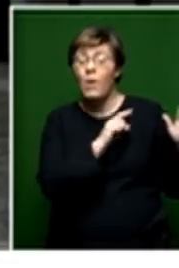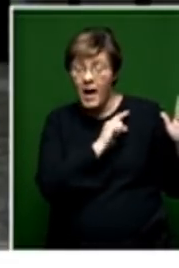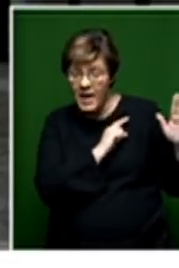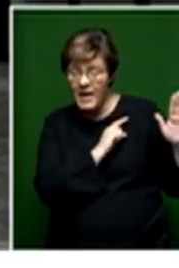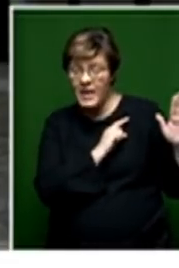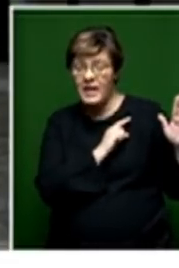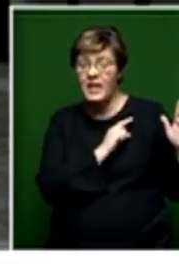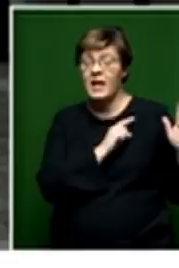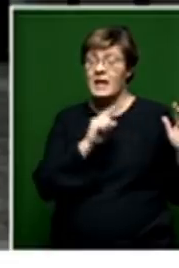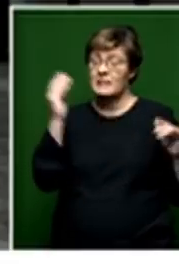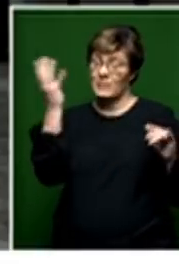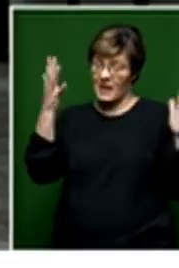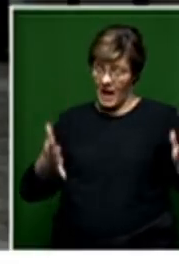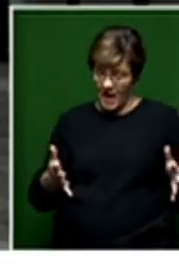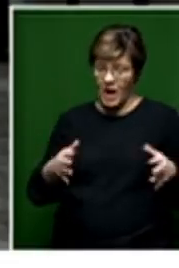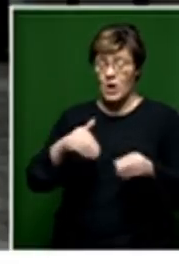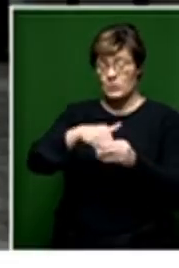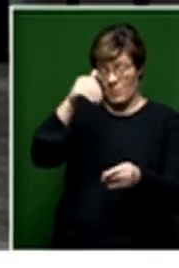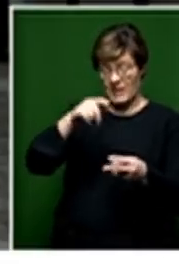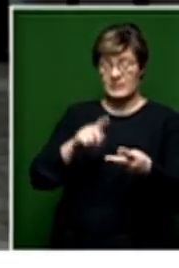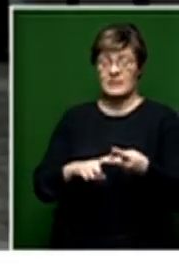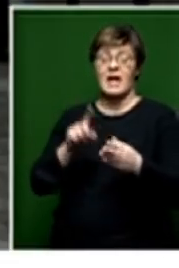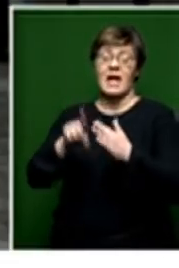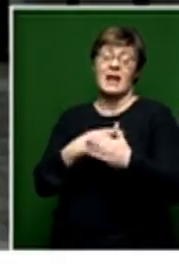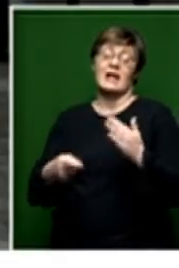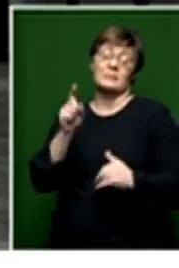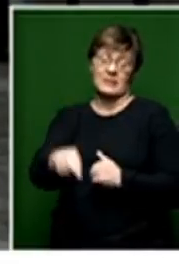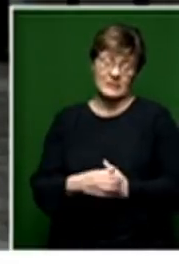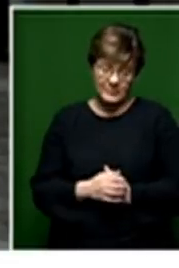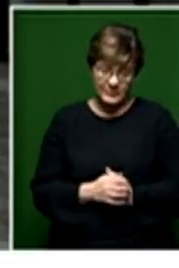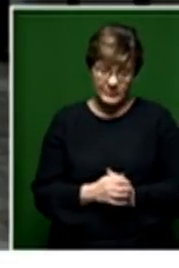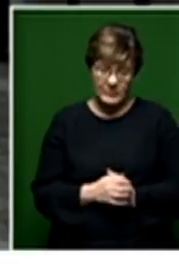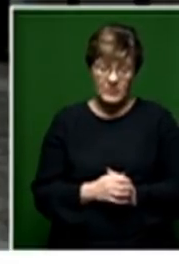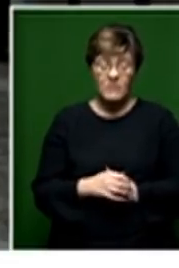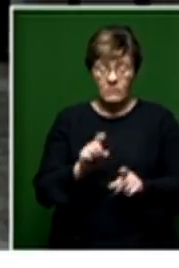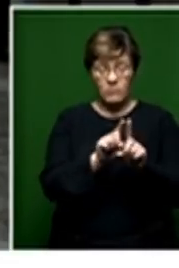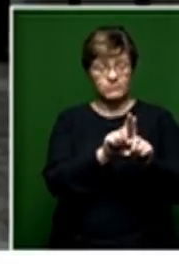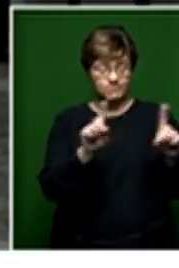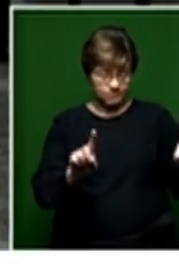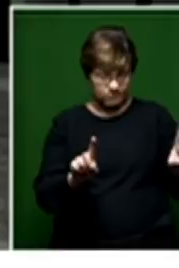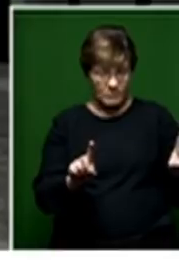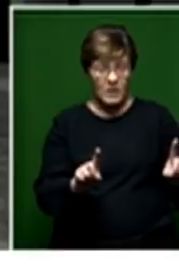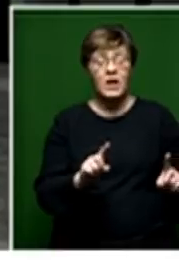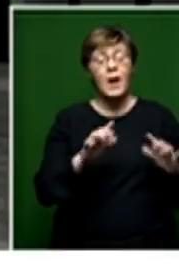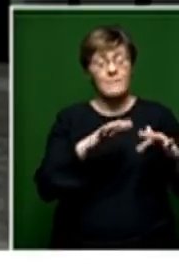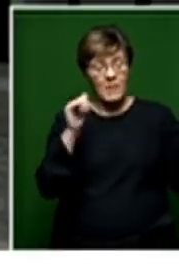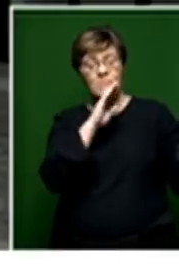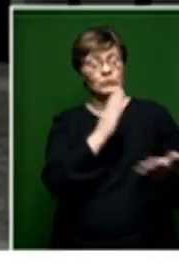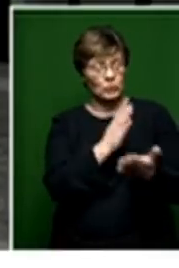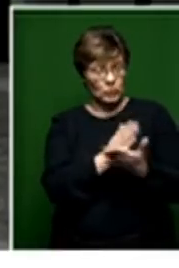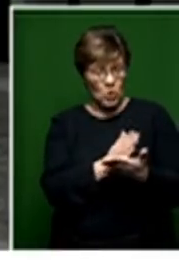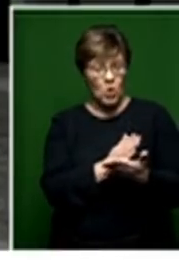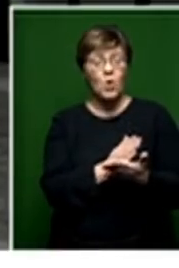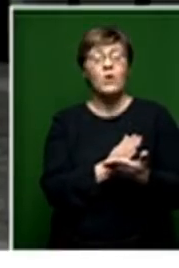and election of a Speaker of the National Assembly. So in terms of social distancing, Parliament has made sure that they are going